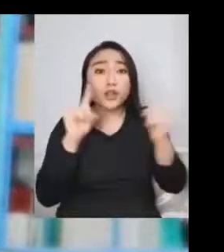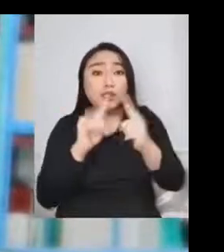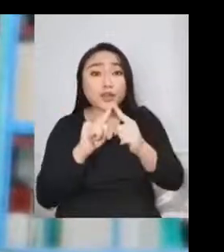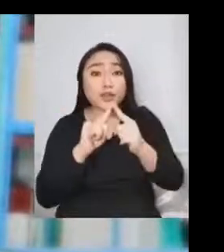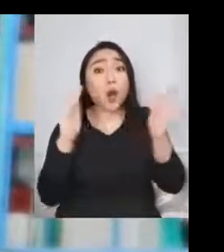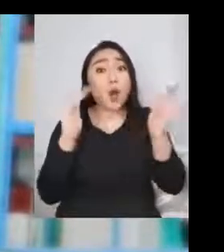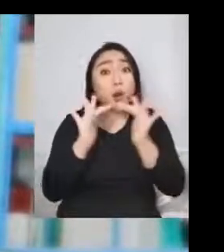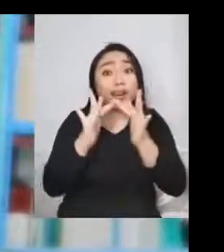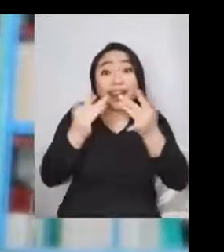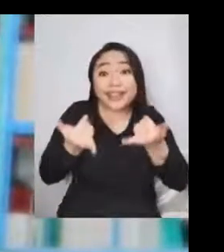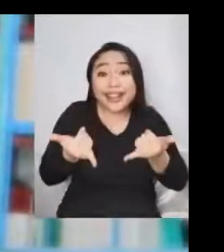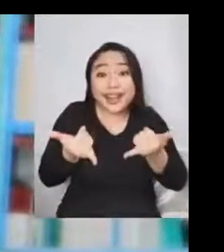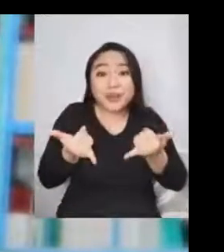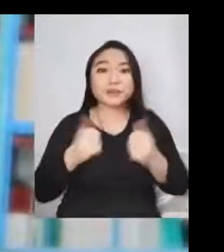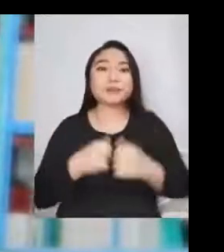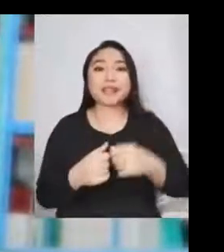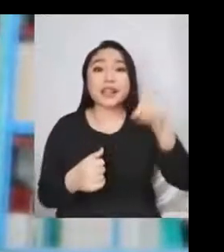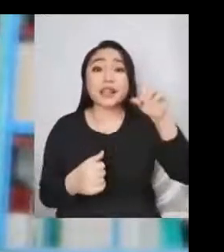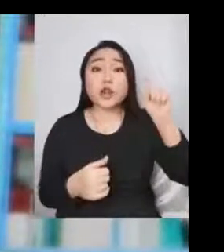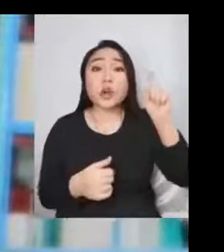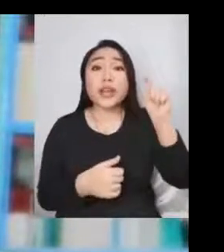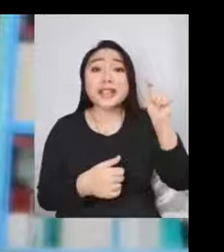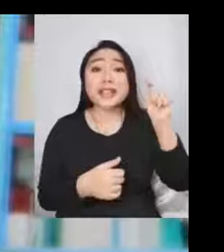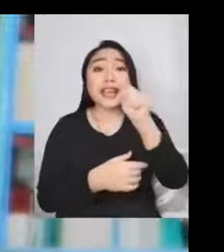an online version, which we now call the